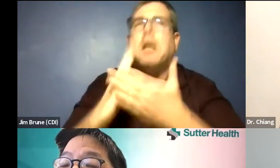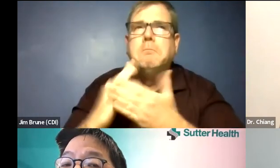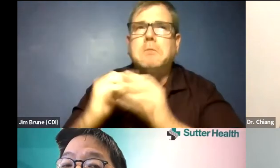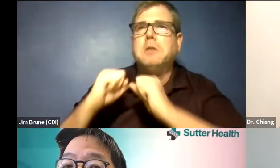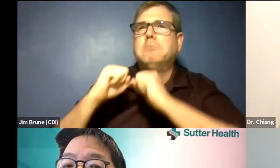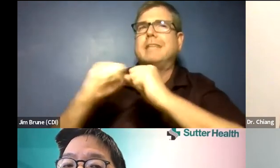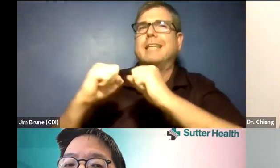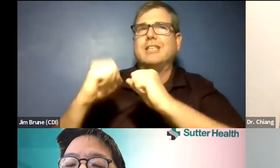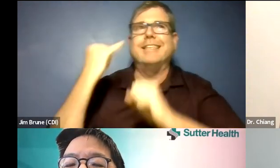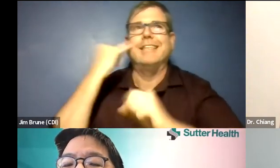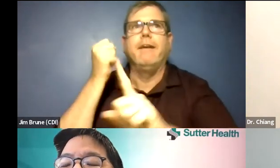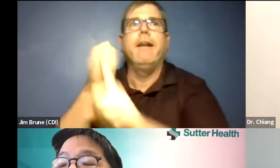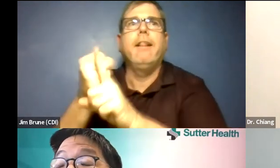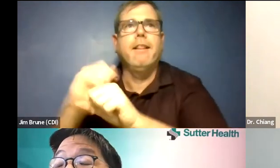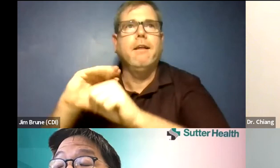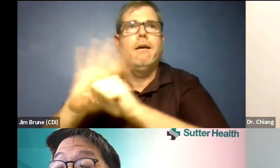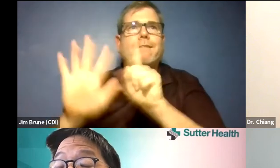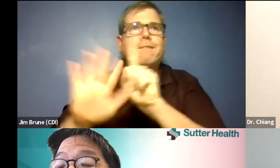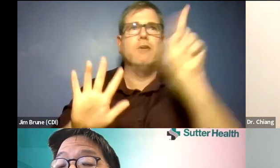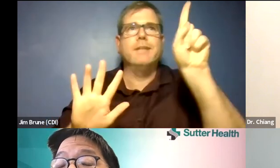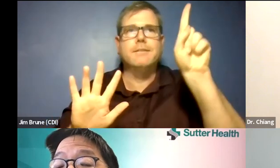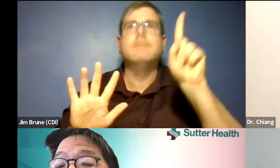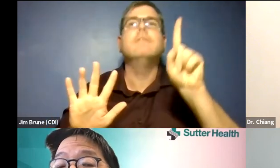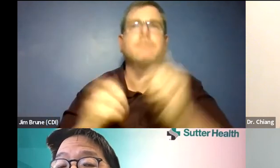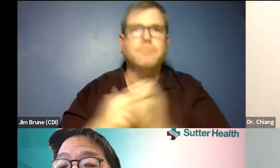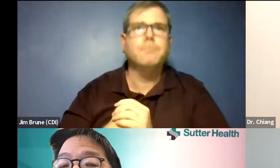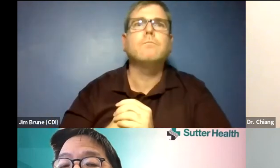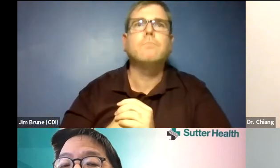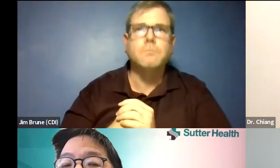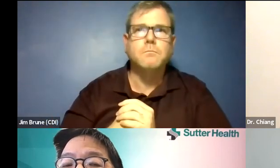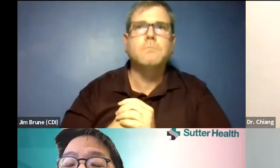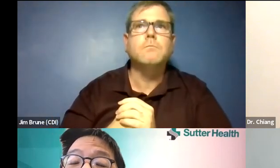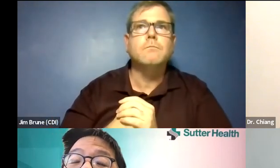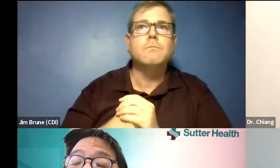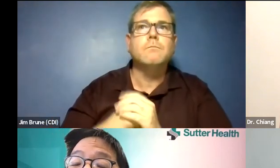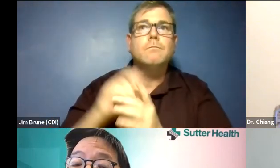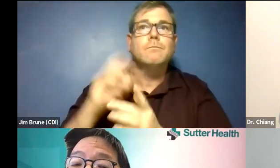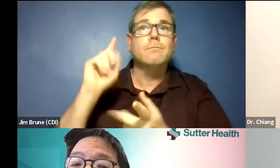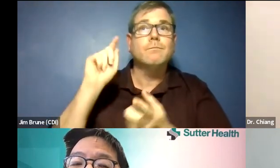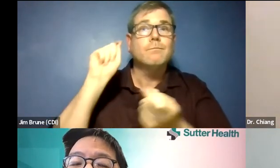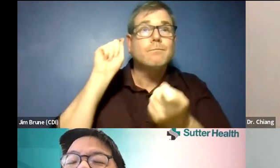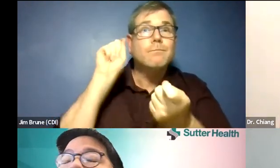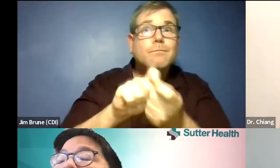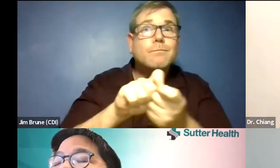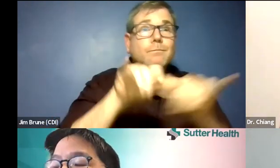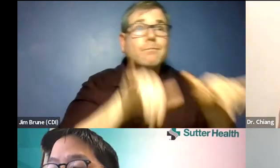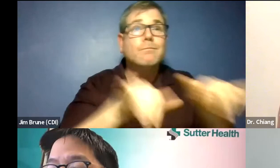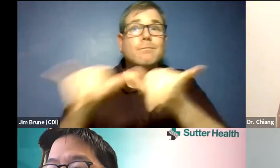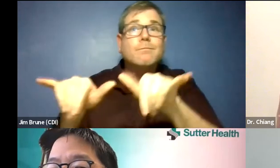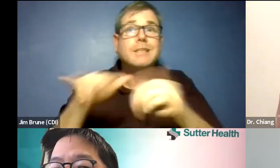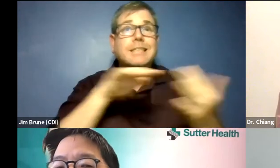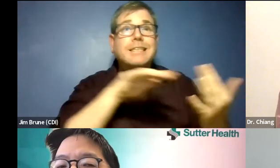the same degree as it was studied in the trials? The answer is that we don't know. And that is one